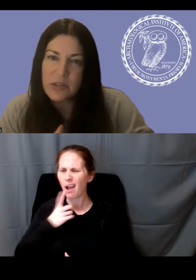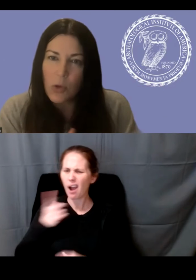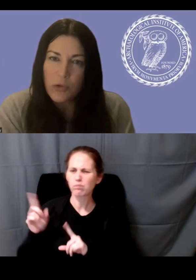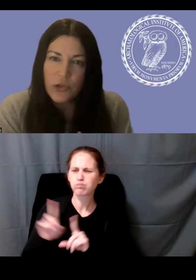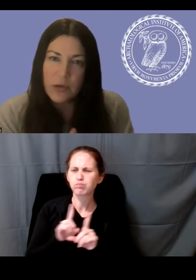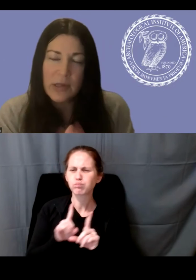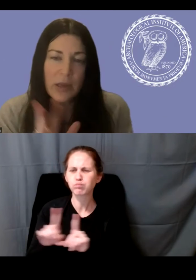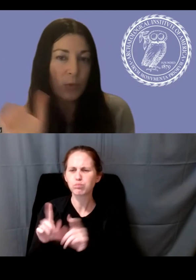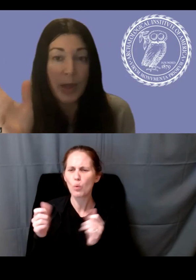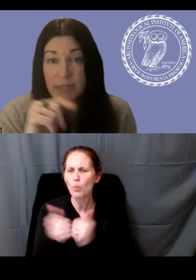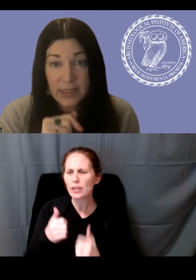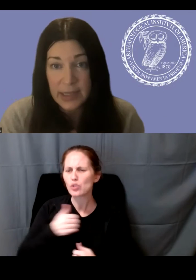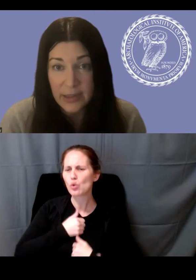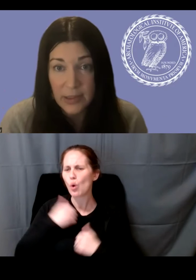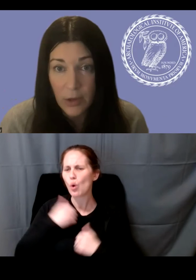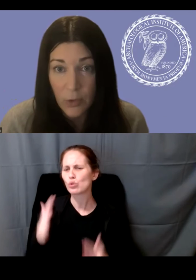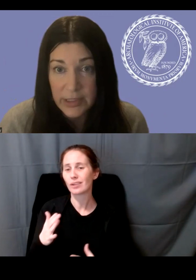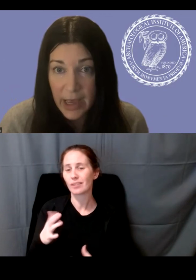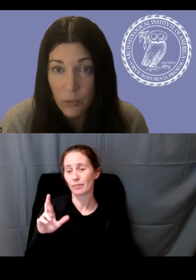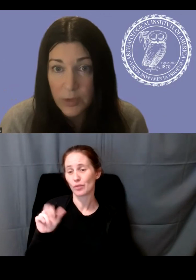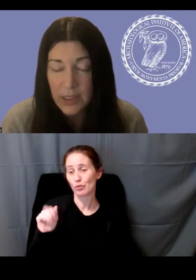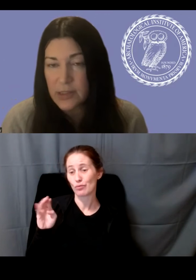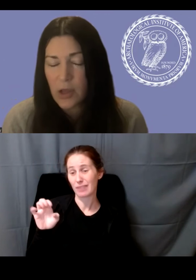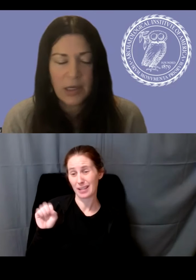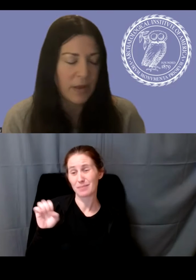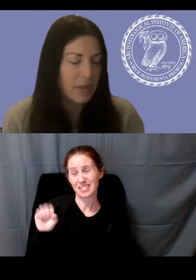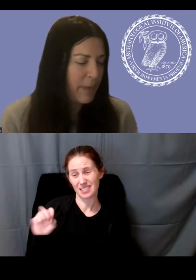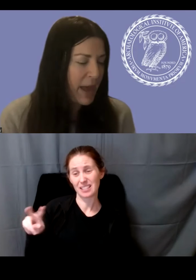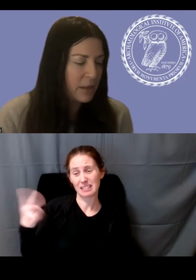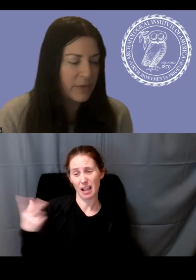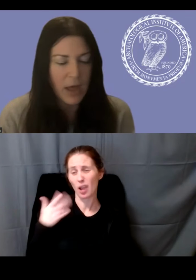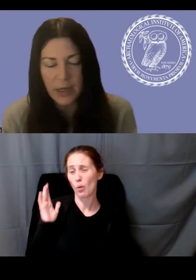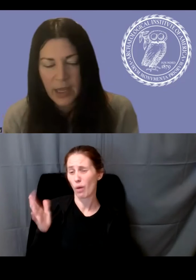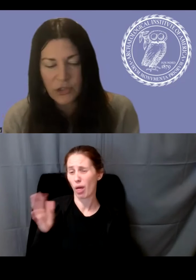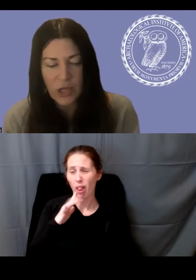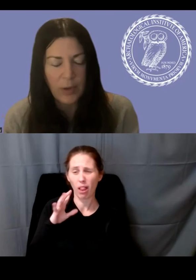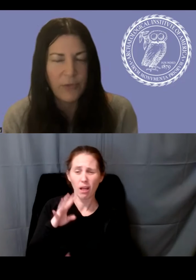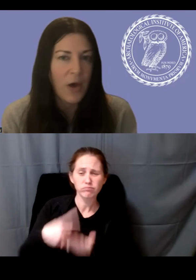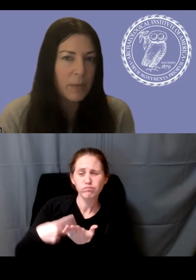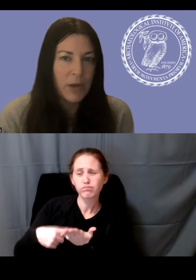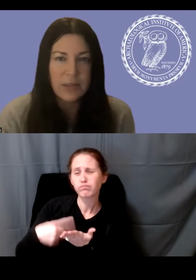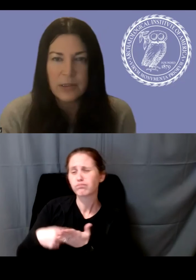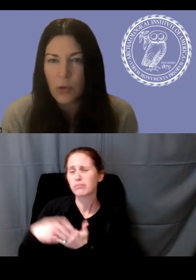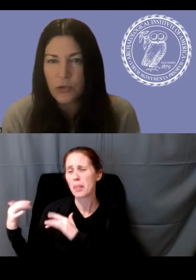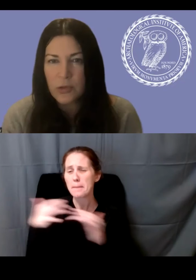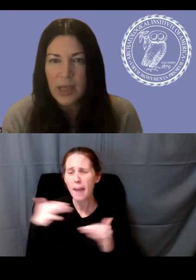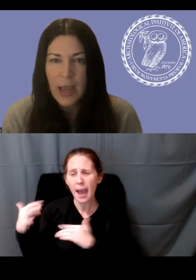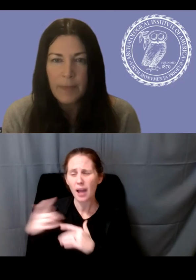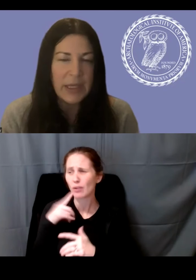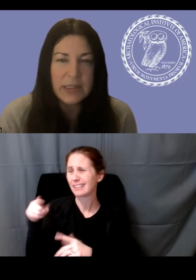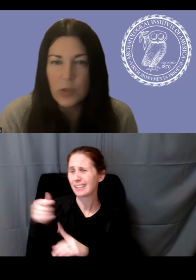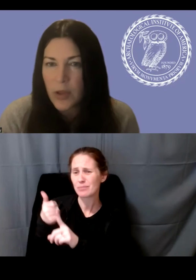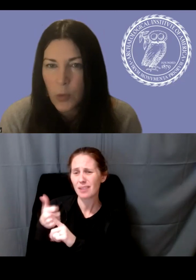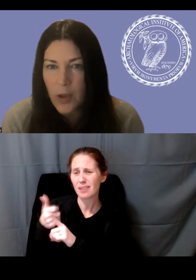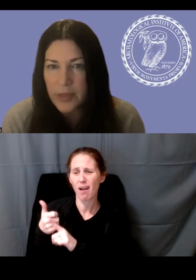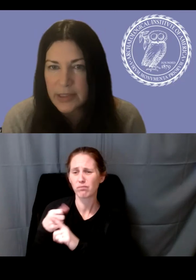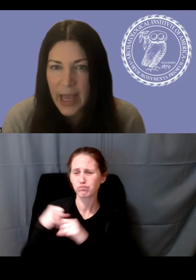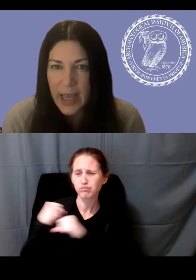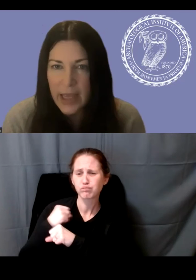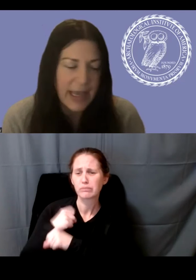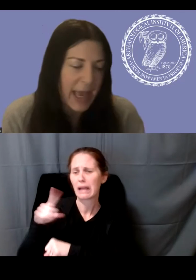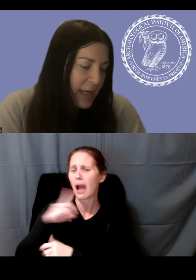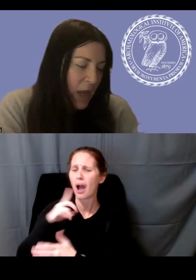my soldiers. Ramses II is going to go to town with this, talking about the Battle of Kadesh, how we fought amongst the soldiers. He's the one that won